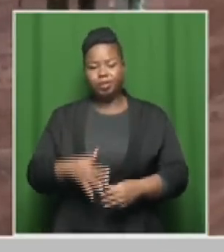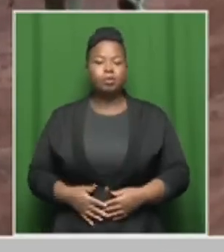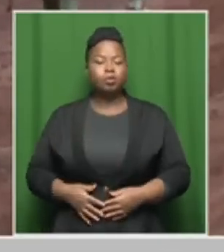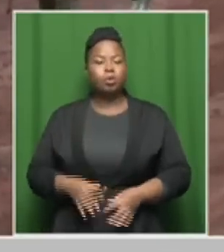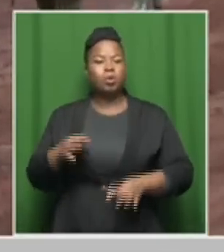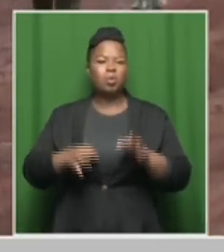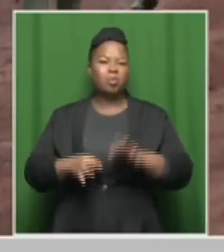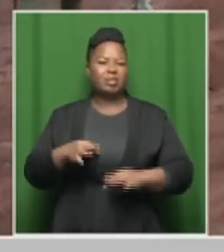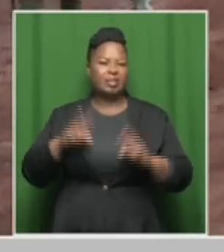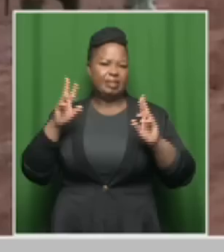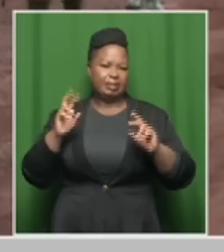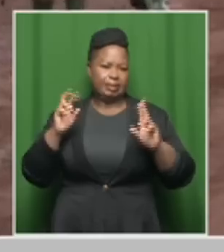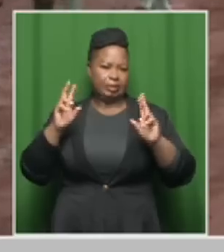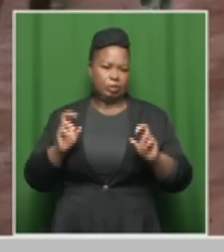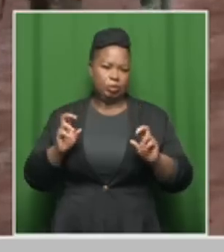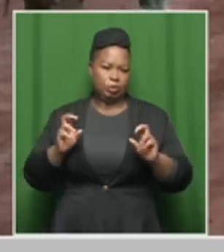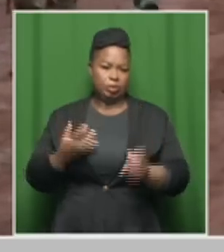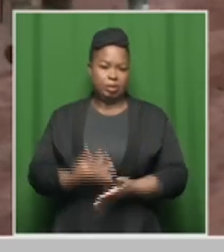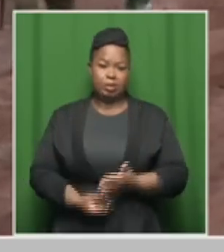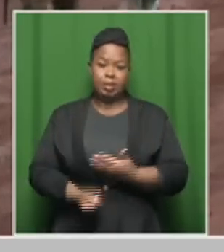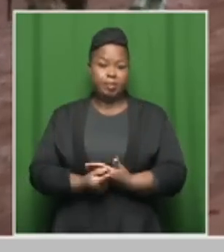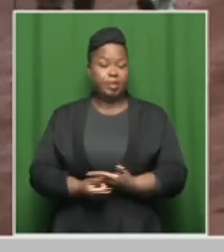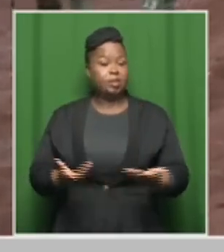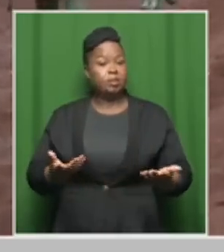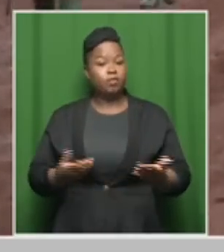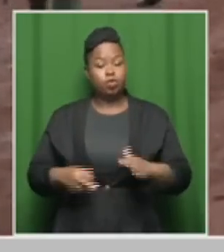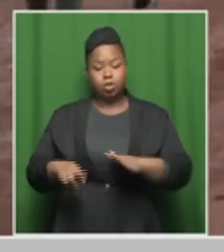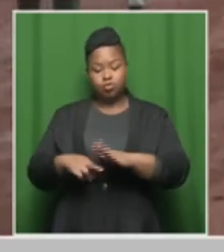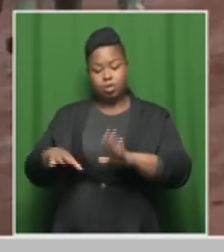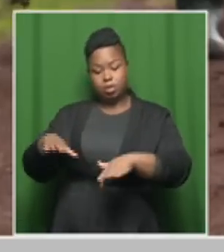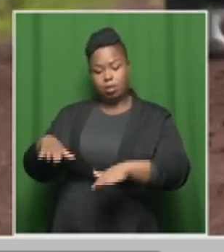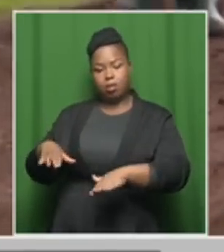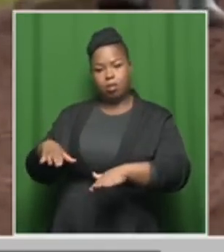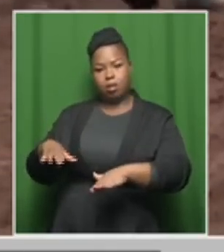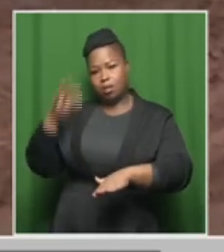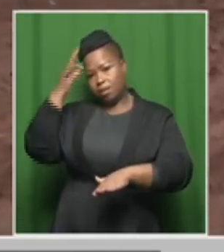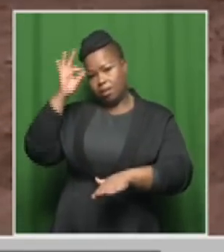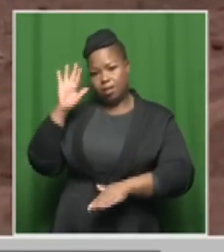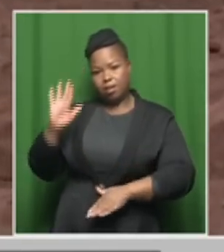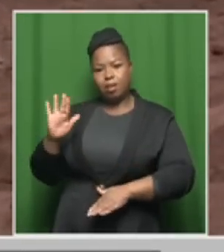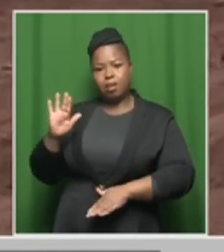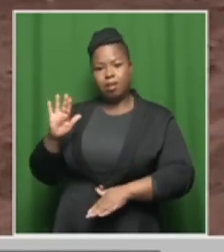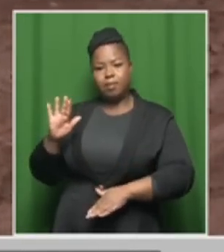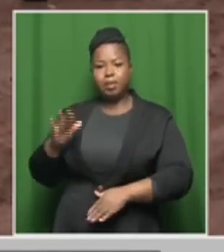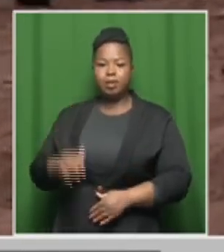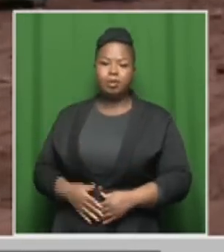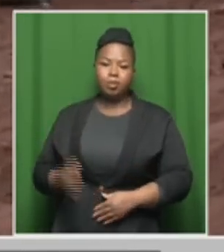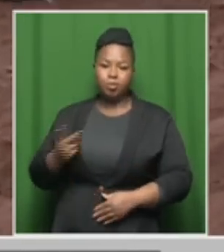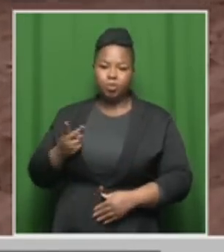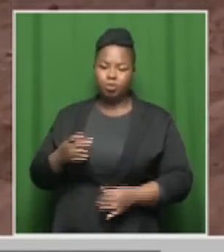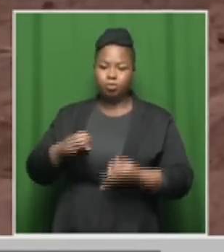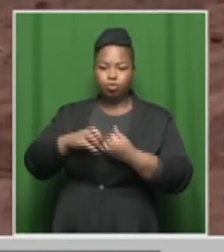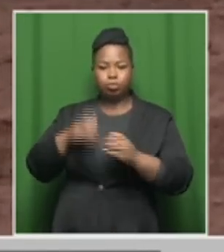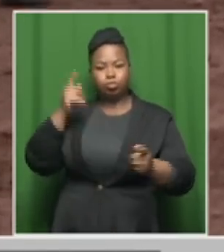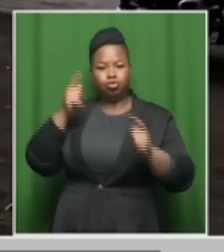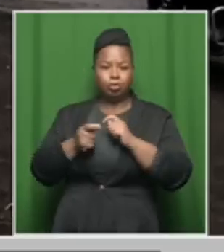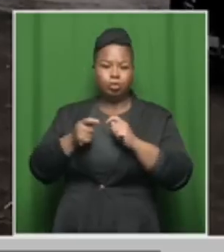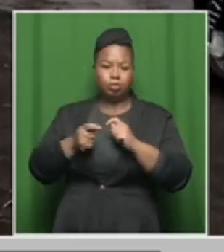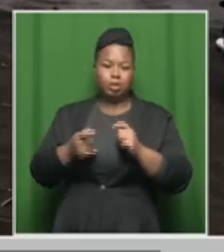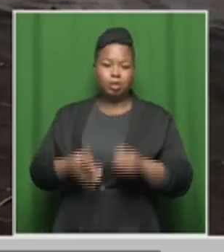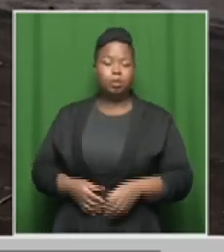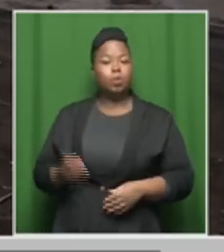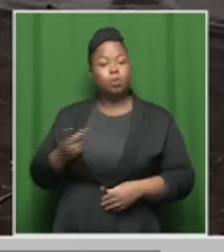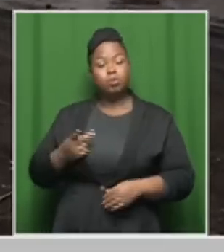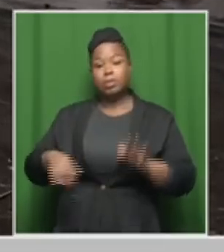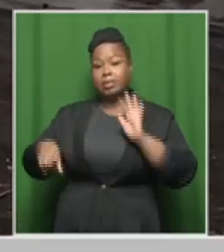political issues here at play, and where the regional powers, the regional states, in changing forms and all that has played a very